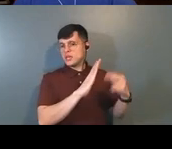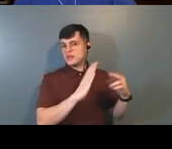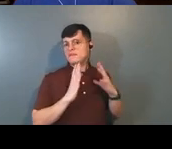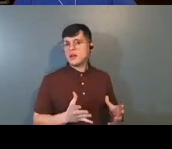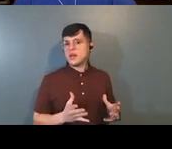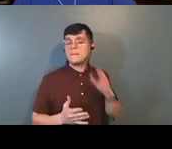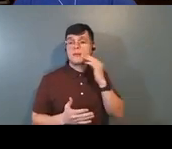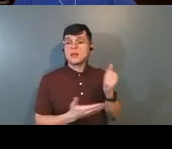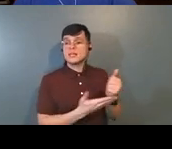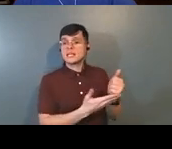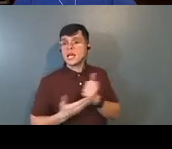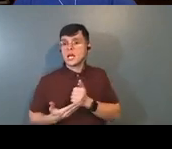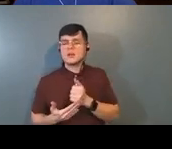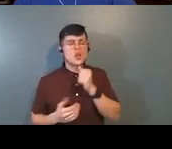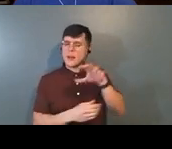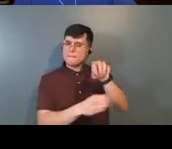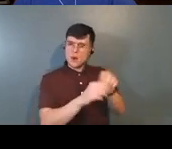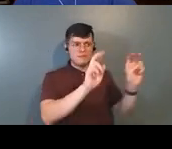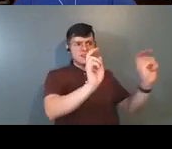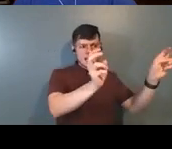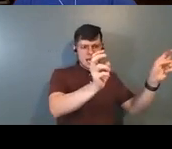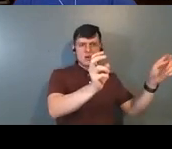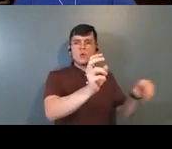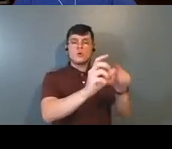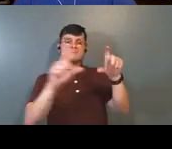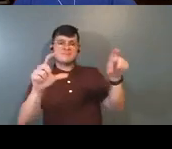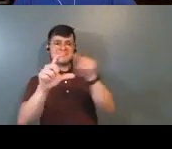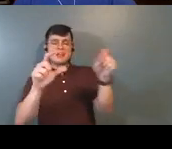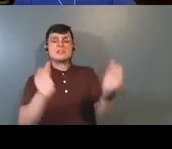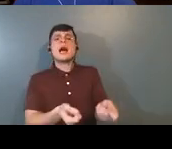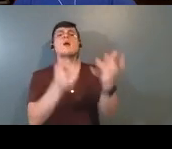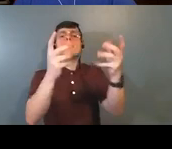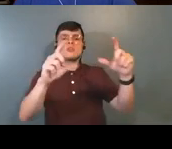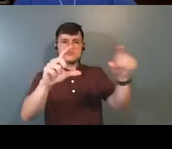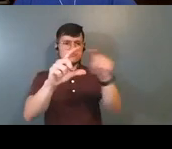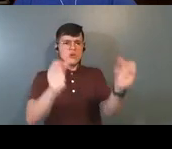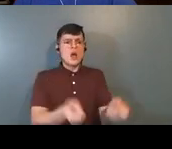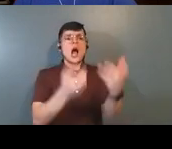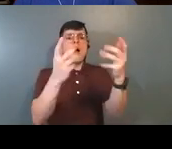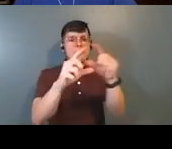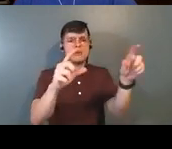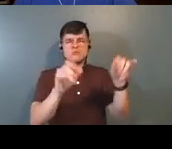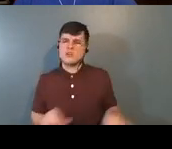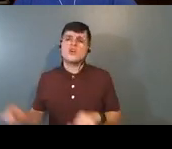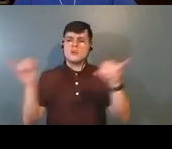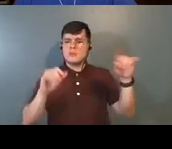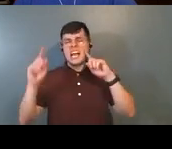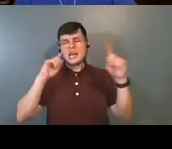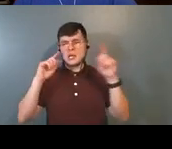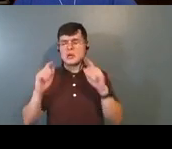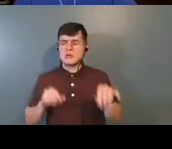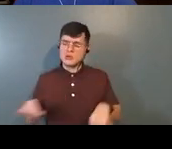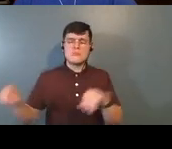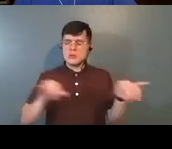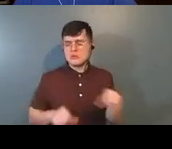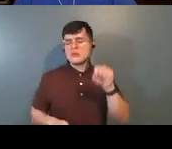me, it's not part of the title. It's actually a quantity, right? And it's pretty common. I hear that pretty common.